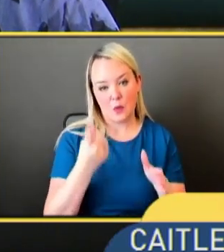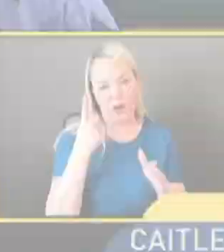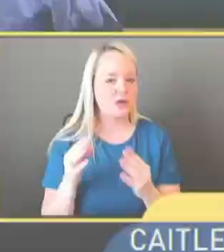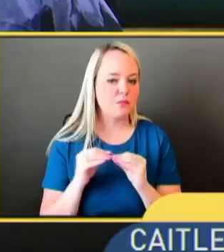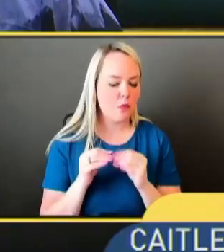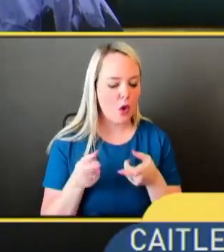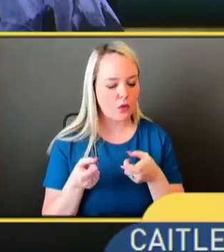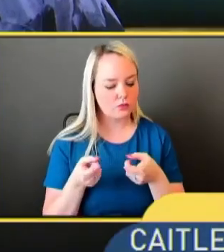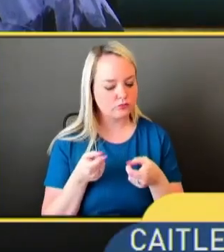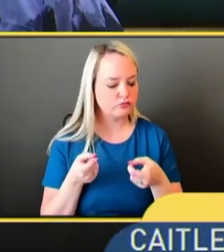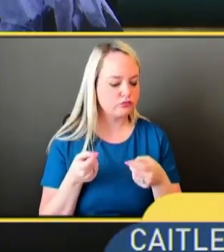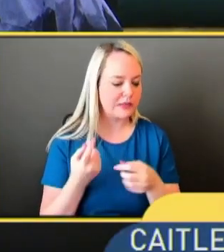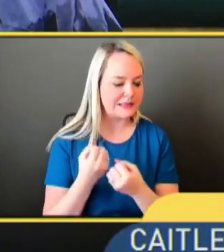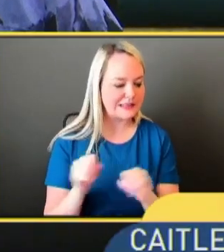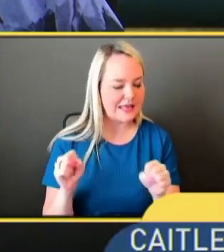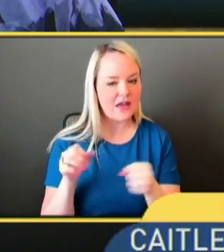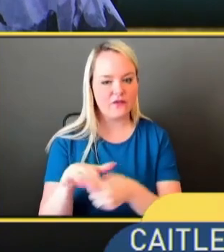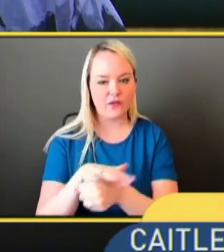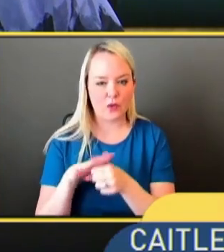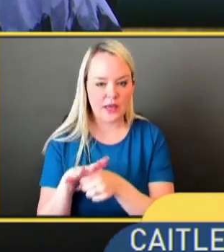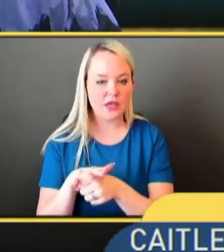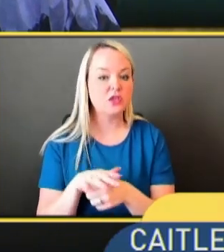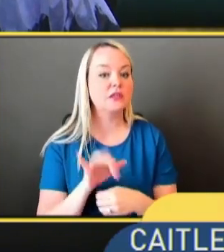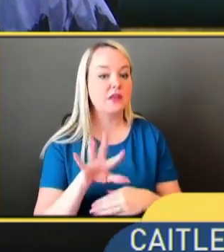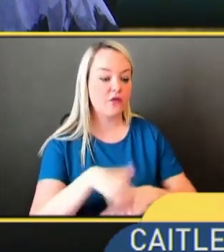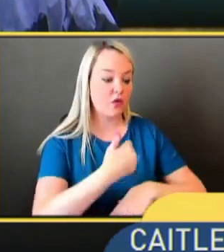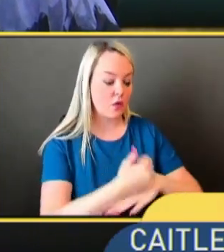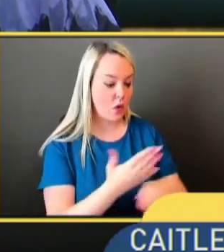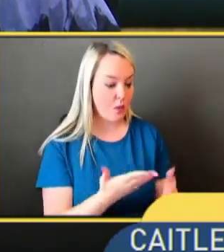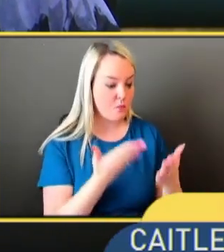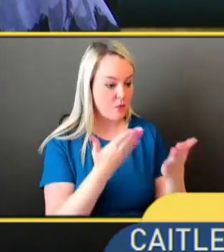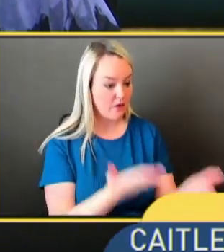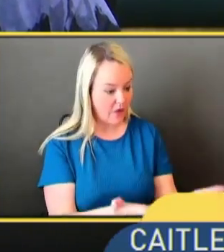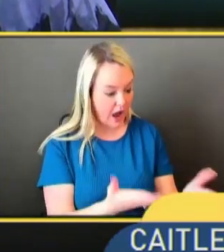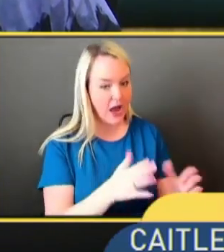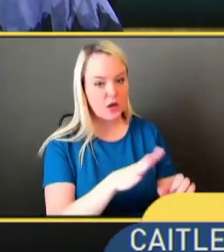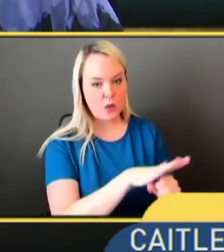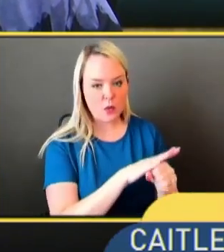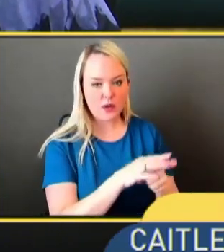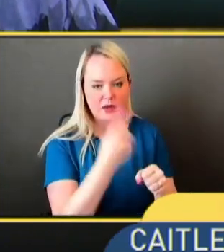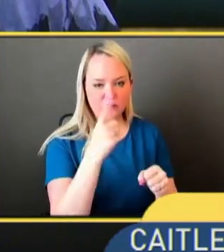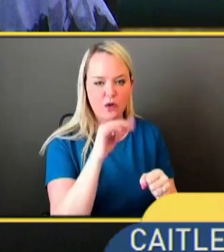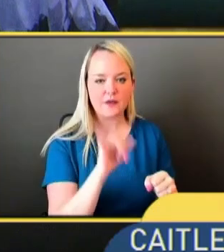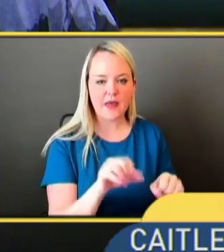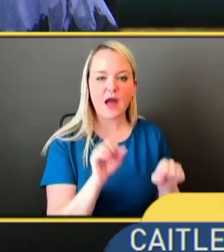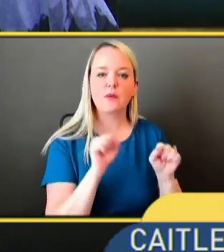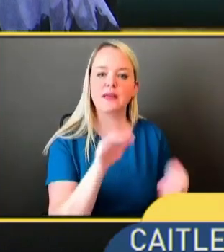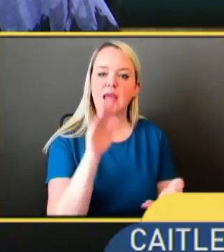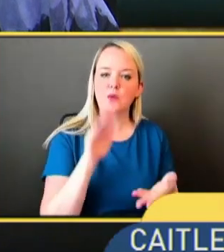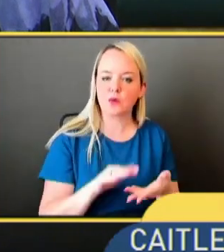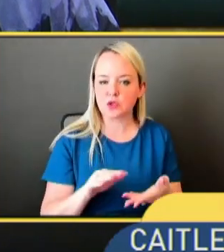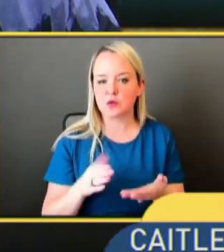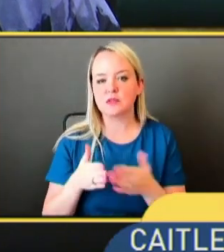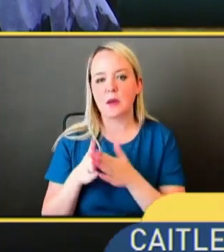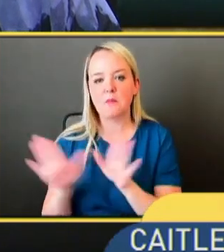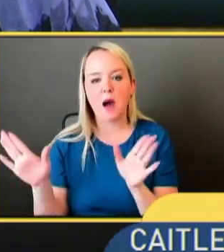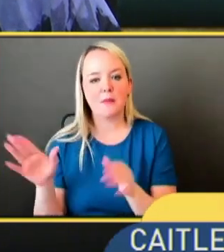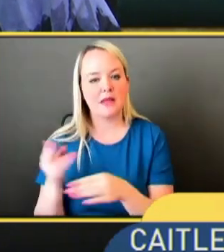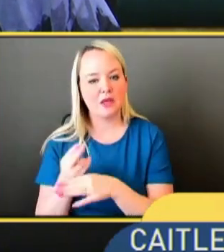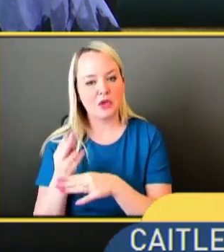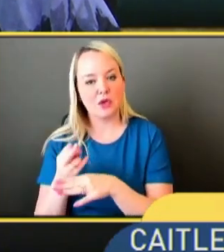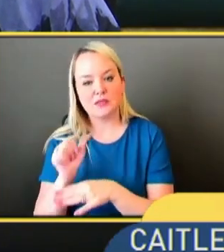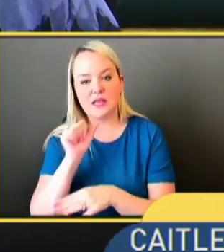home. By providing designated consumption areas, we can reduce the public consumption in unauthorized places.